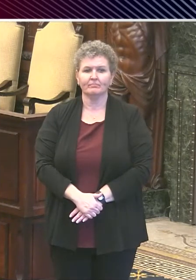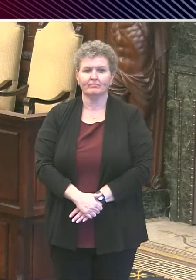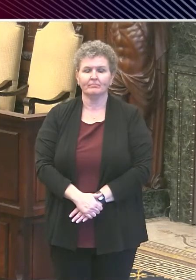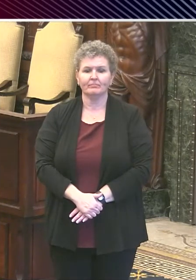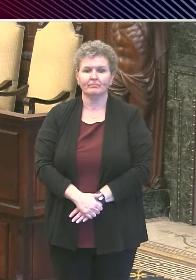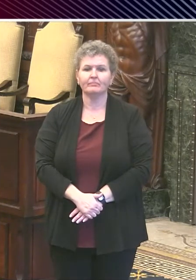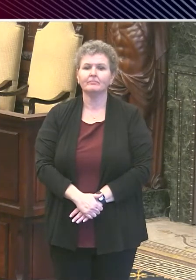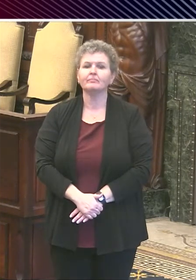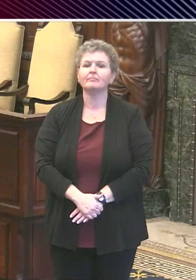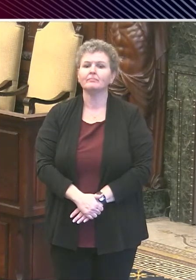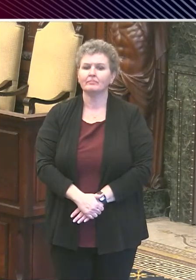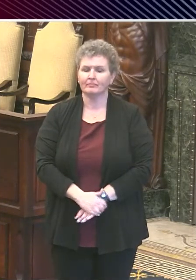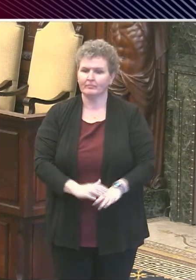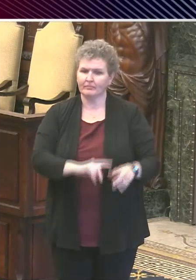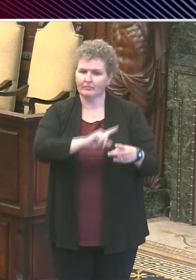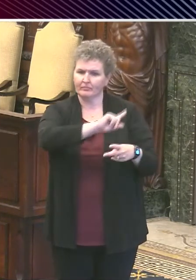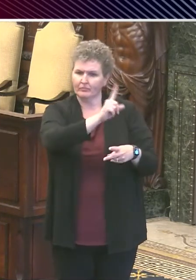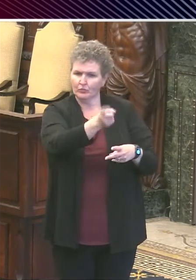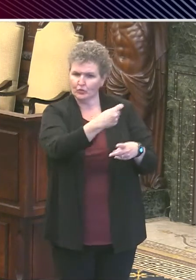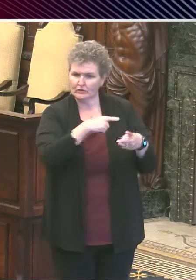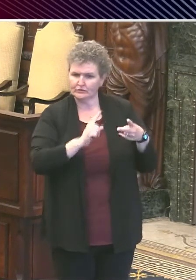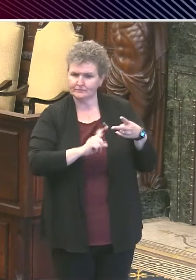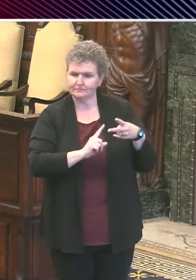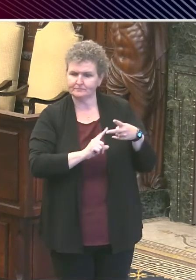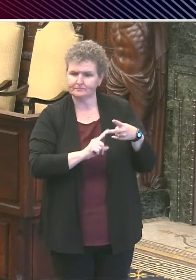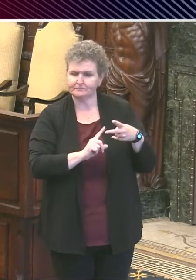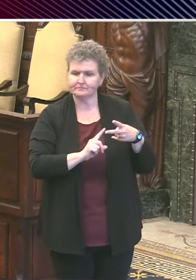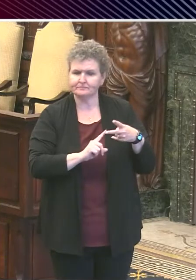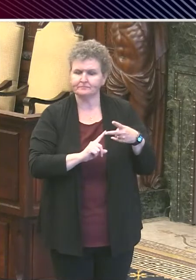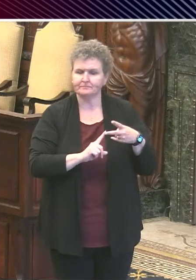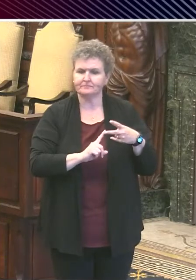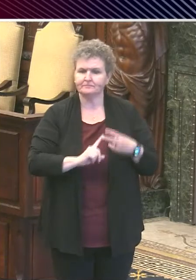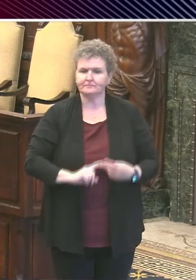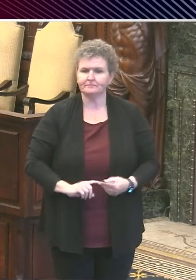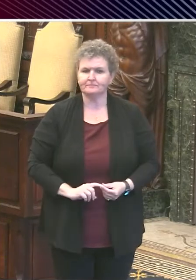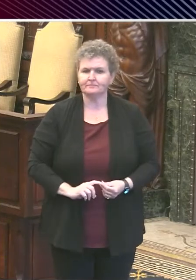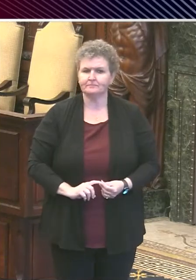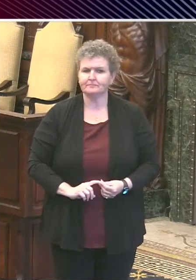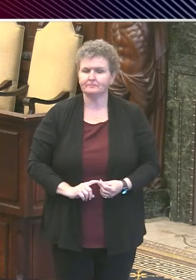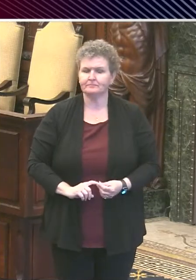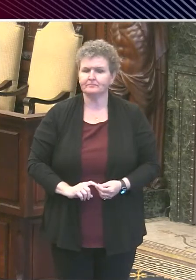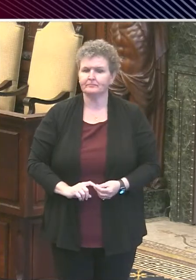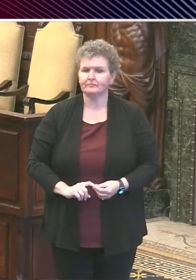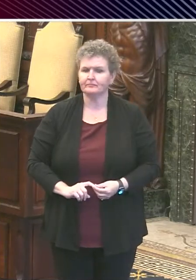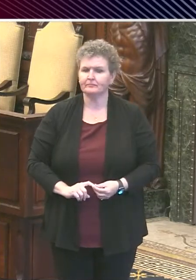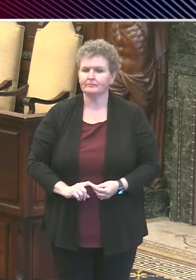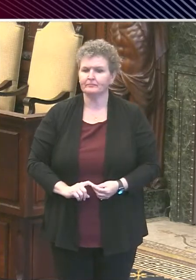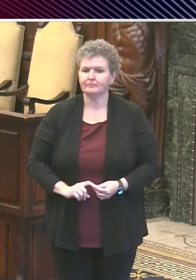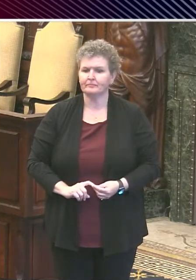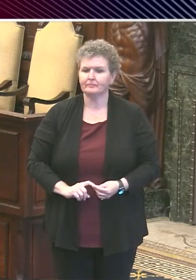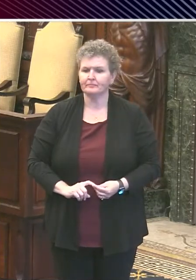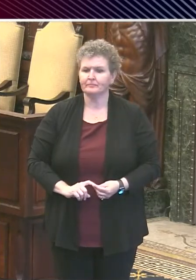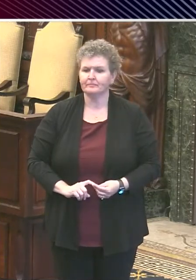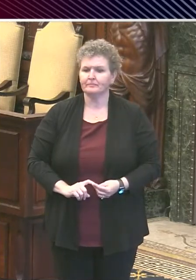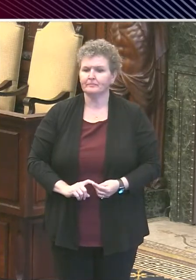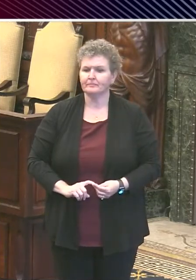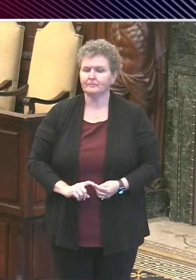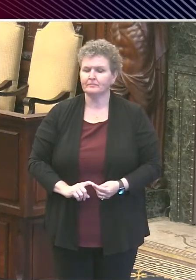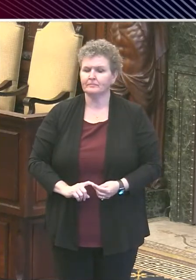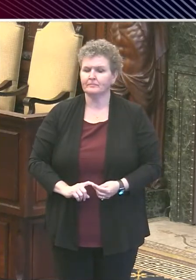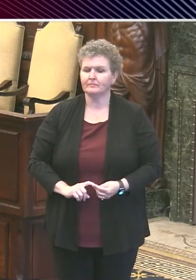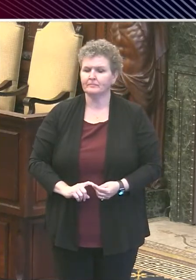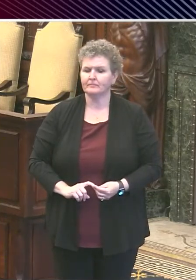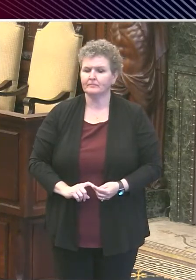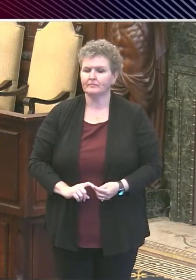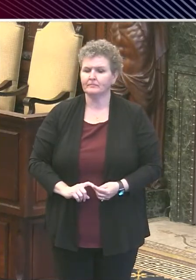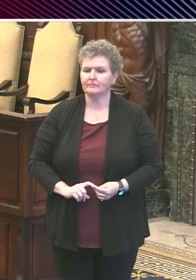Mi otra pregunta y la última pregunta también es para el alcalde. Se está hablando de que los niños regresen a la escuela el próximo